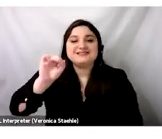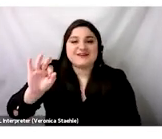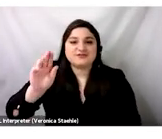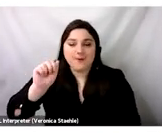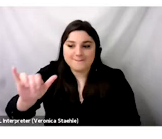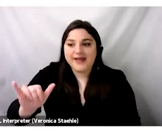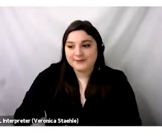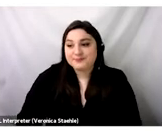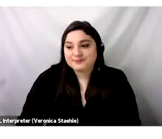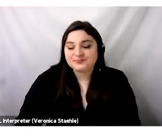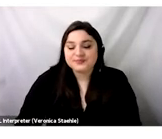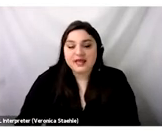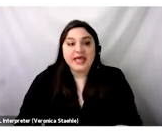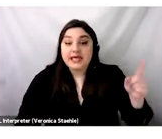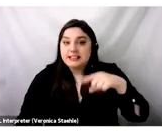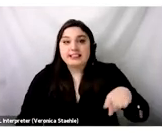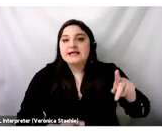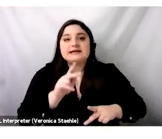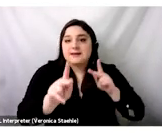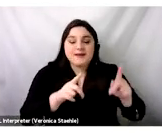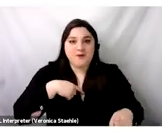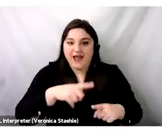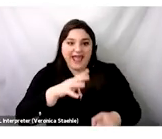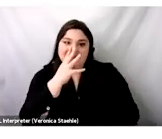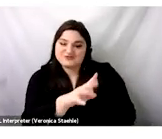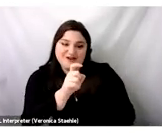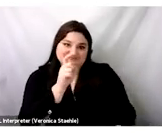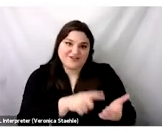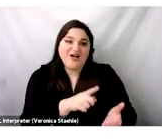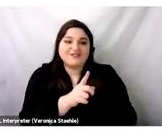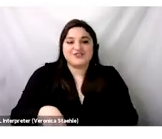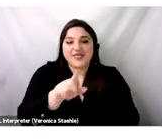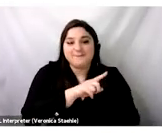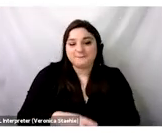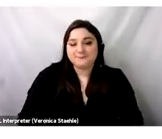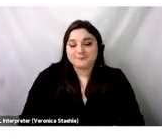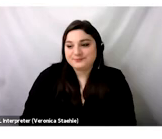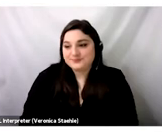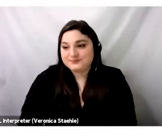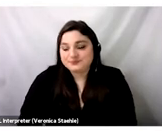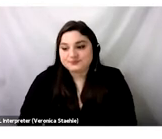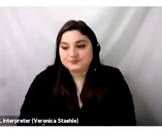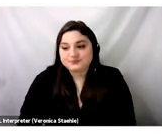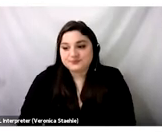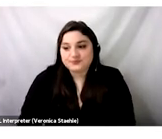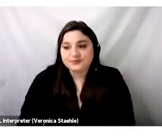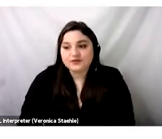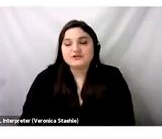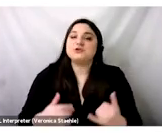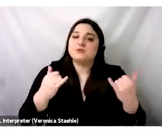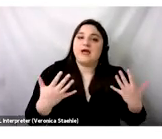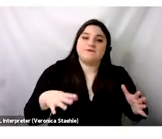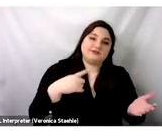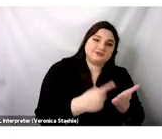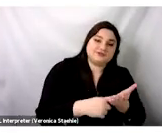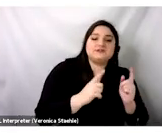who I absolutely cannot ignore. Okay. So we've talked about what a microplastic is, we've talked about the life cycle, we've talked about